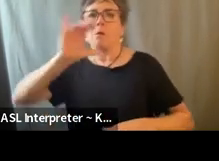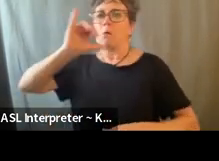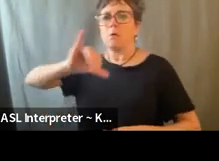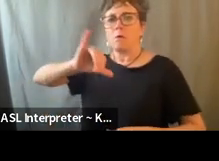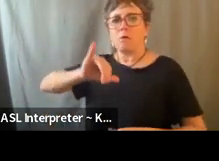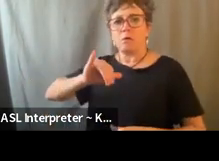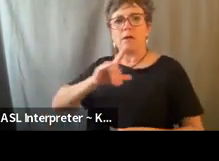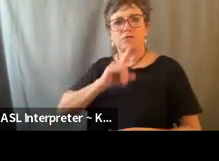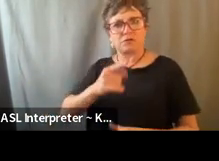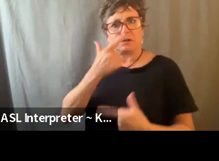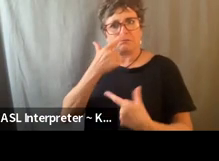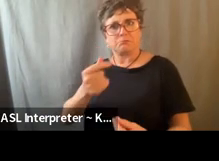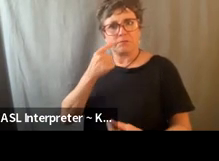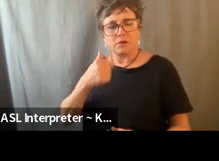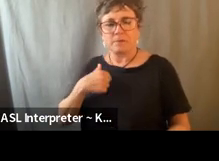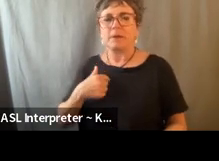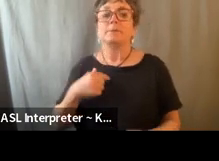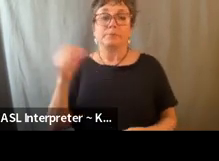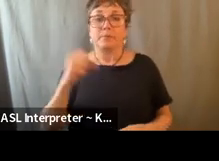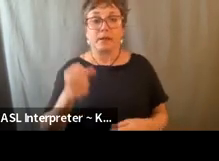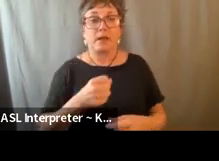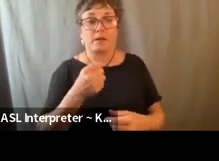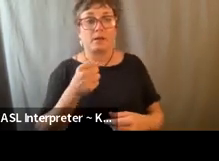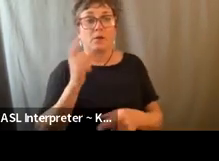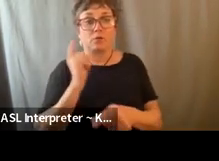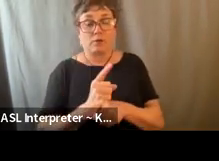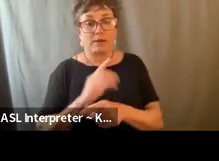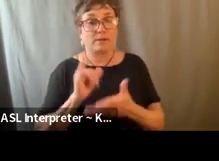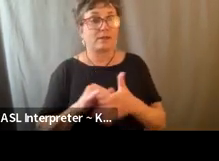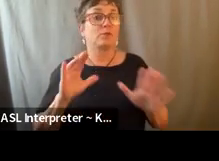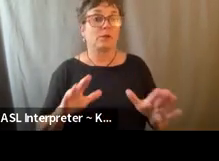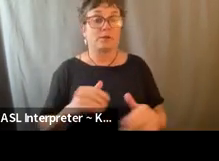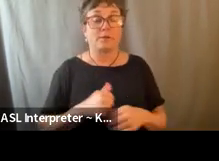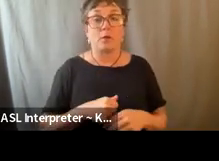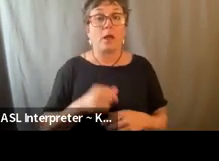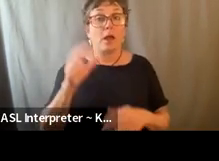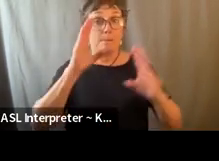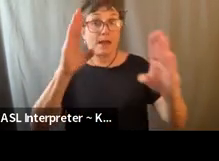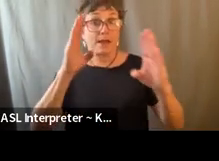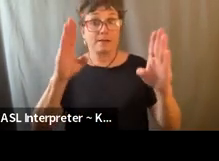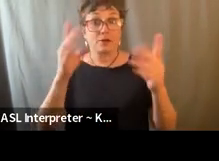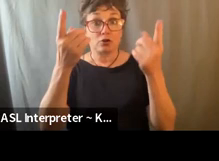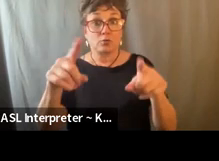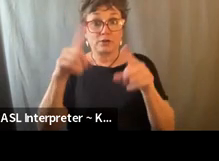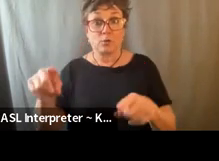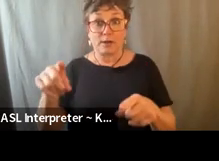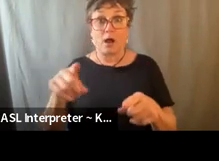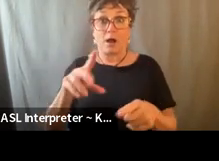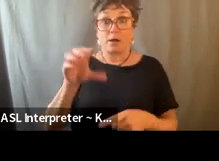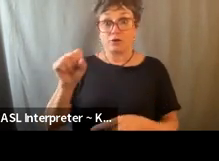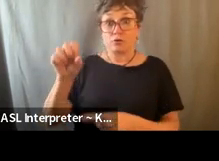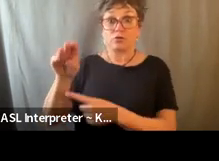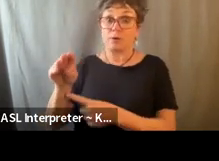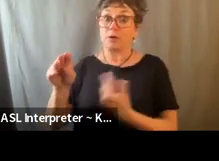great perspective because, social listening is definitely a huge aspect to, social